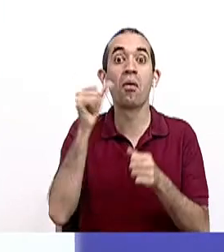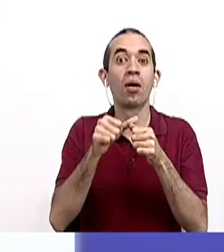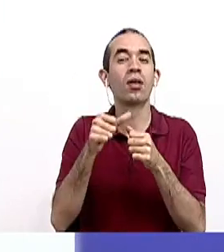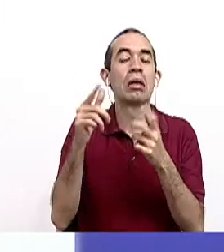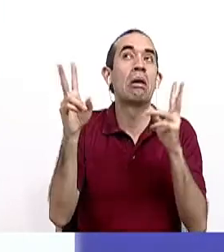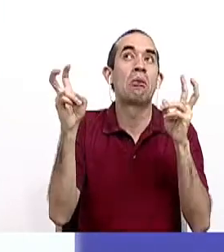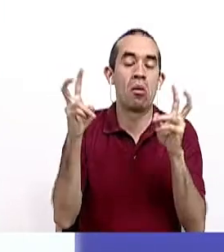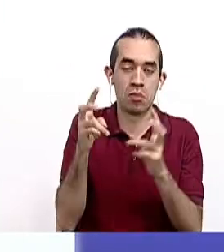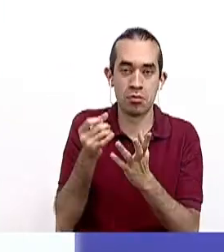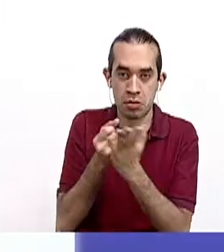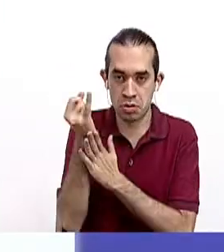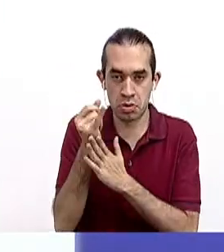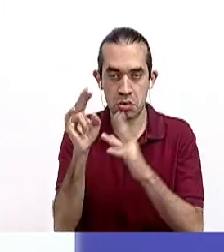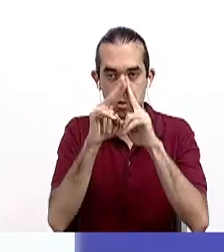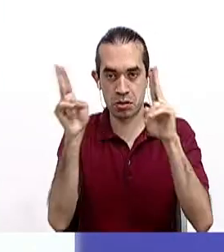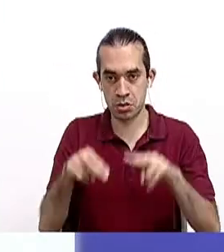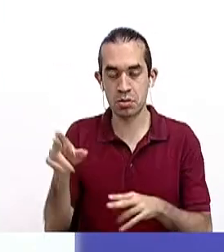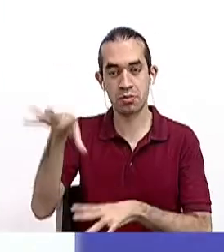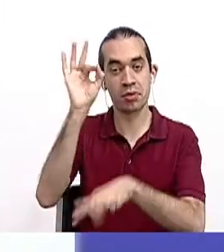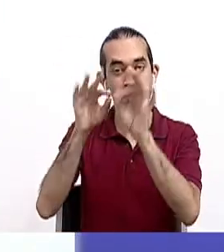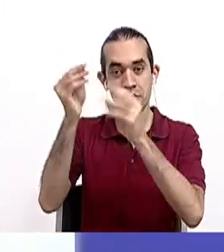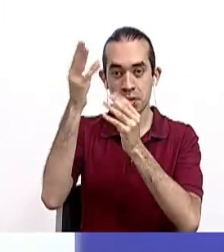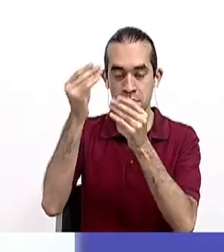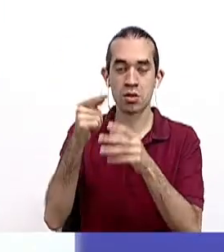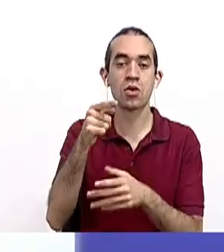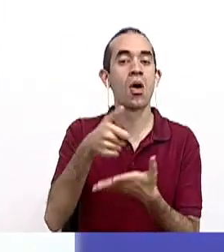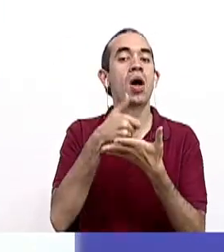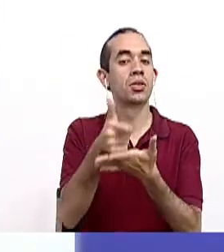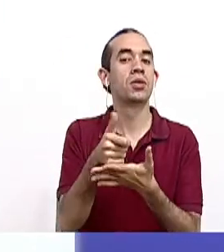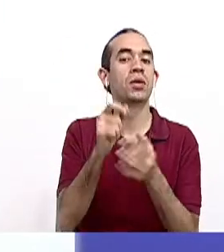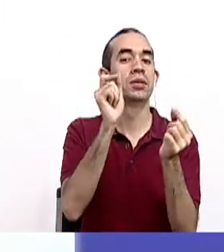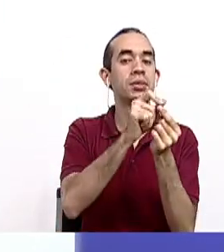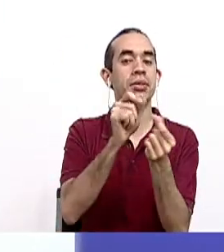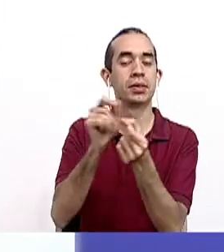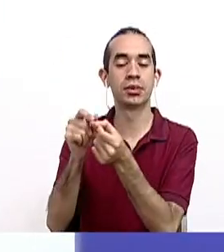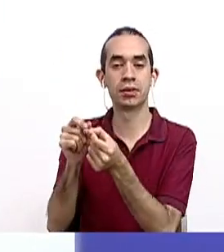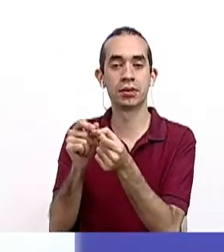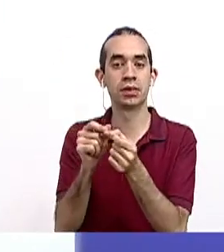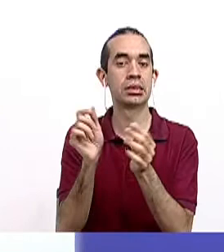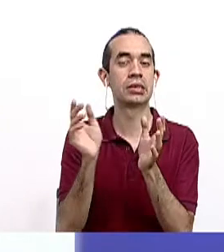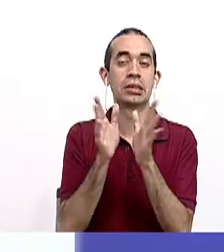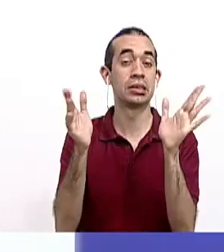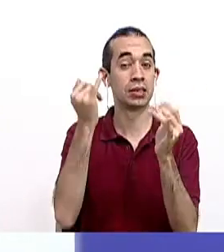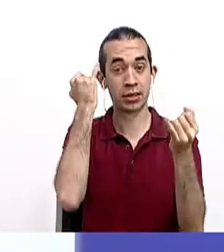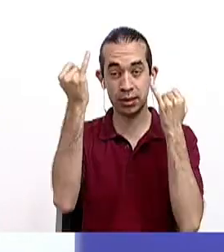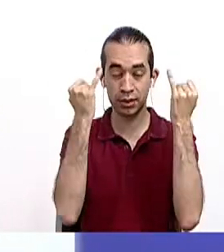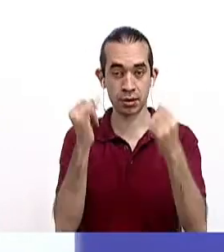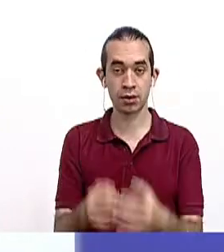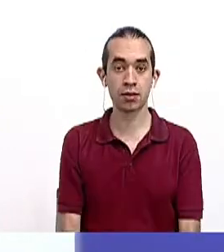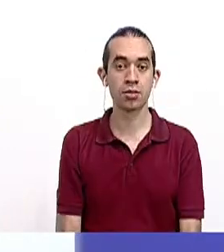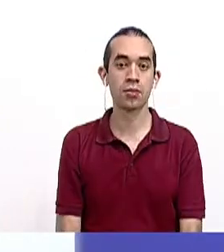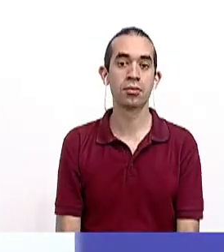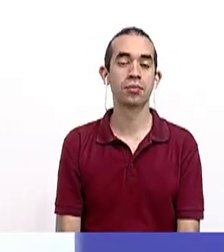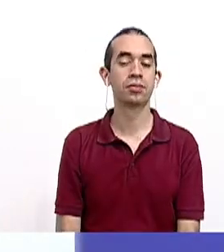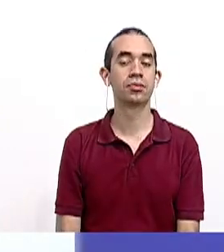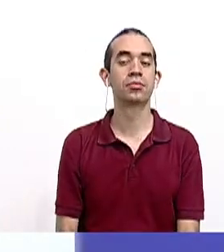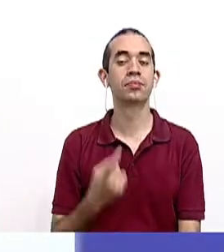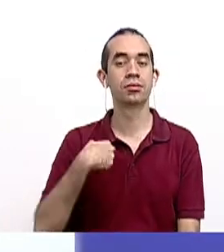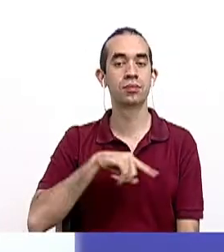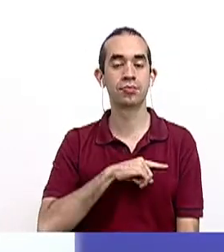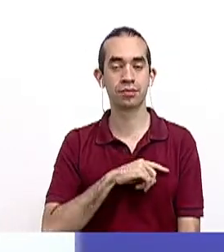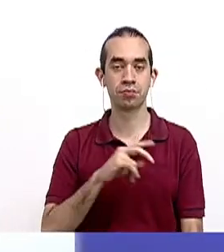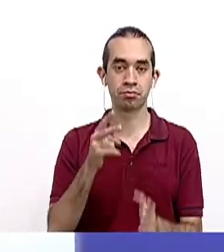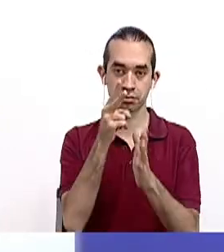some information, and I'm going to help you extract details and extract general ideas from that. So we're going to be